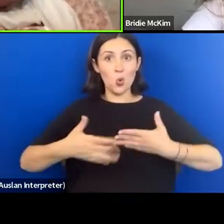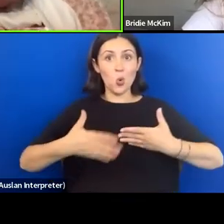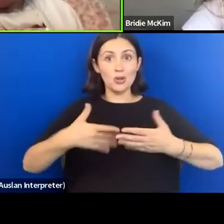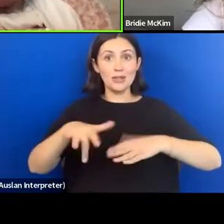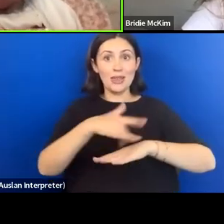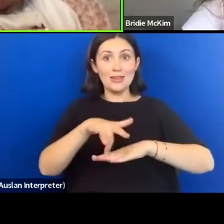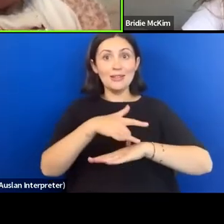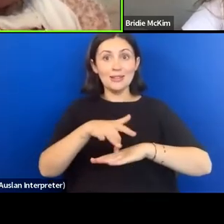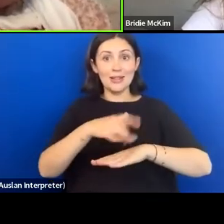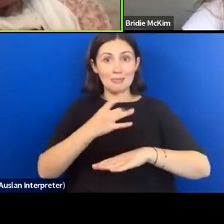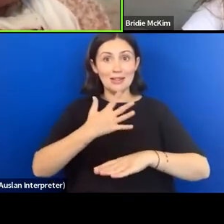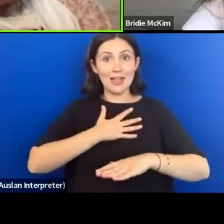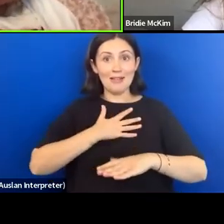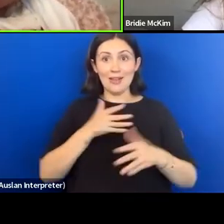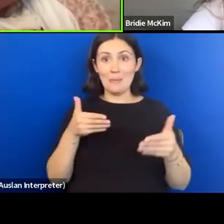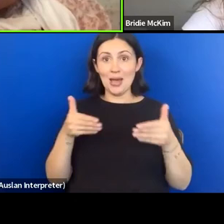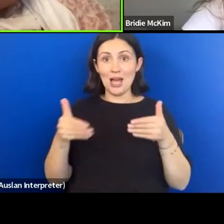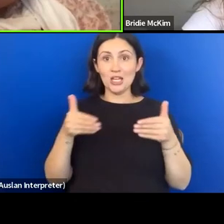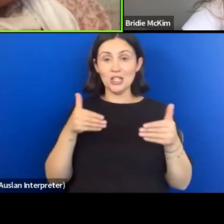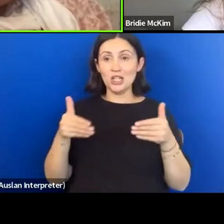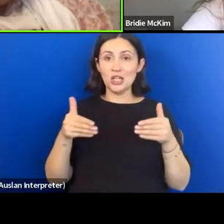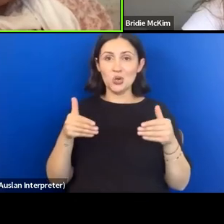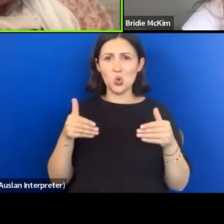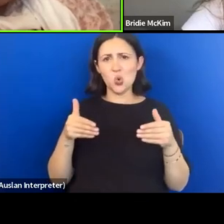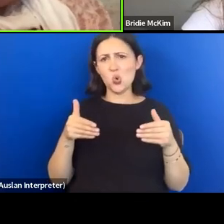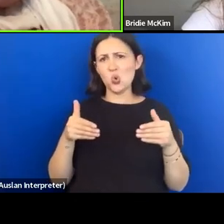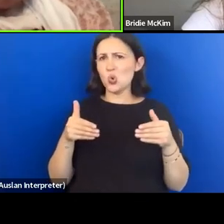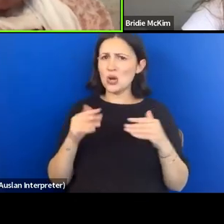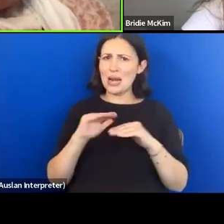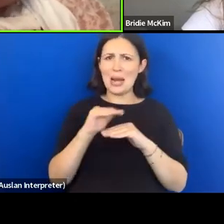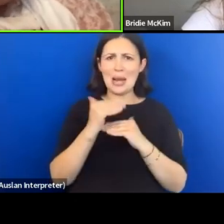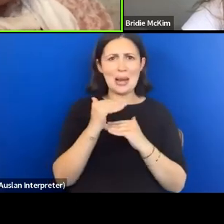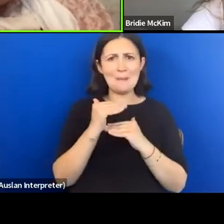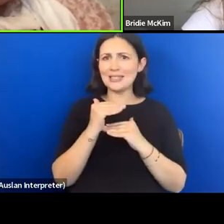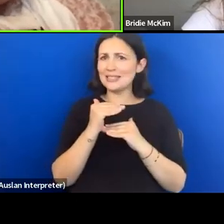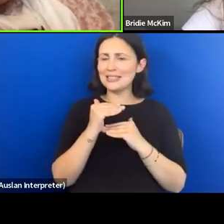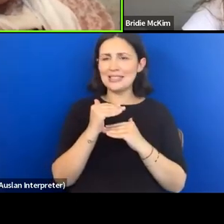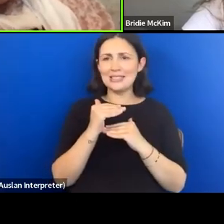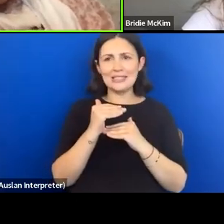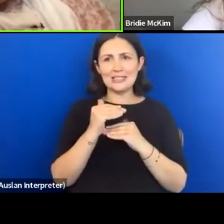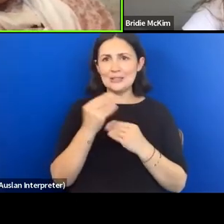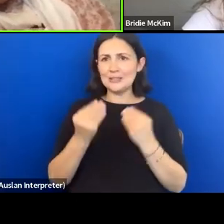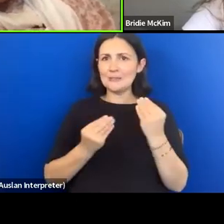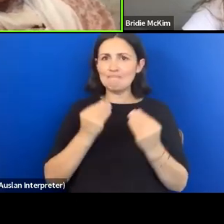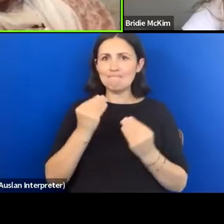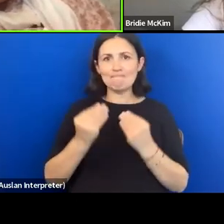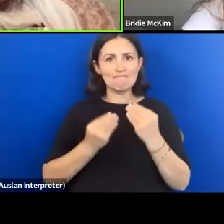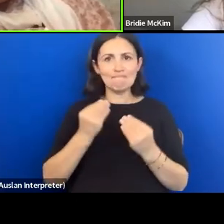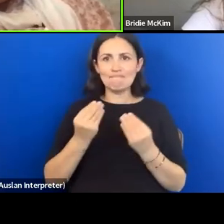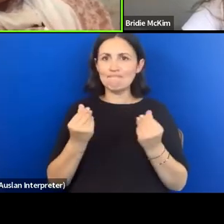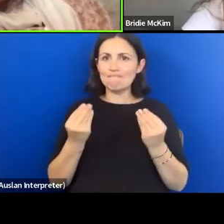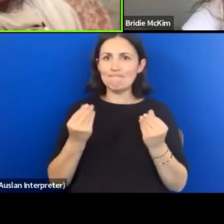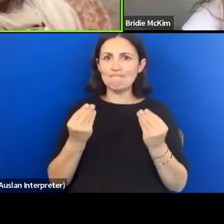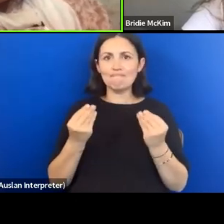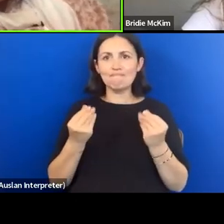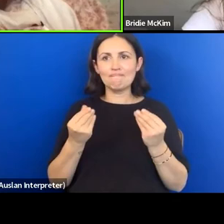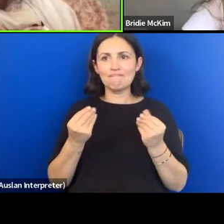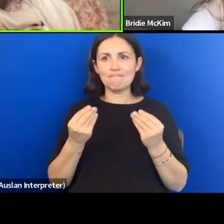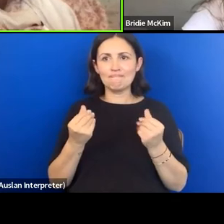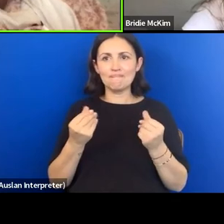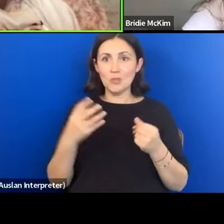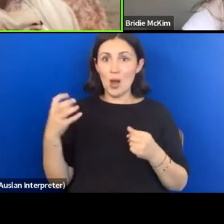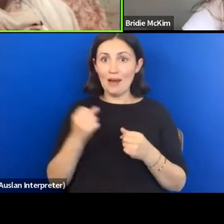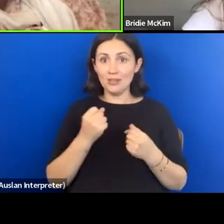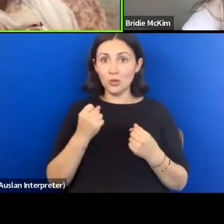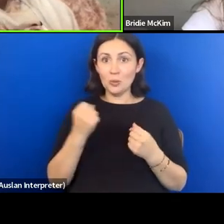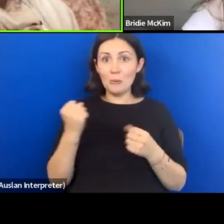working on a limited kind of budget, you know, there are compromises that have